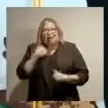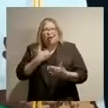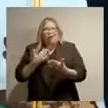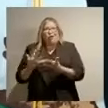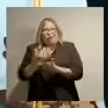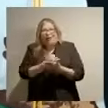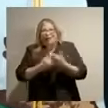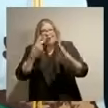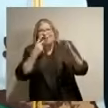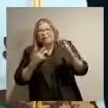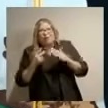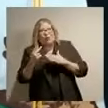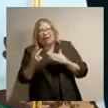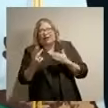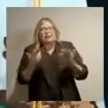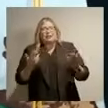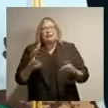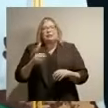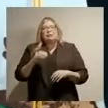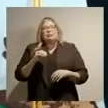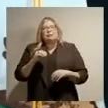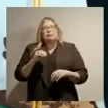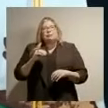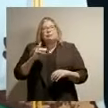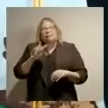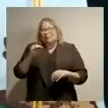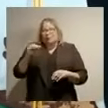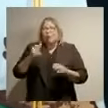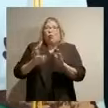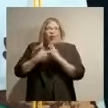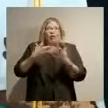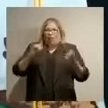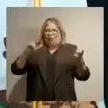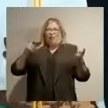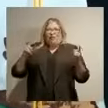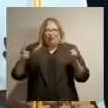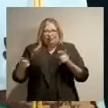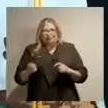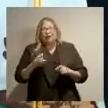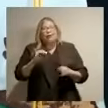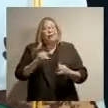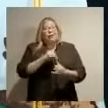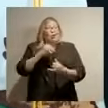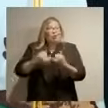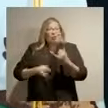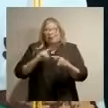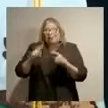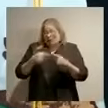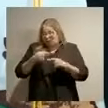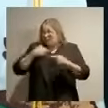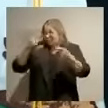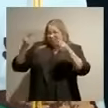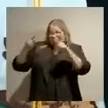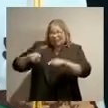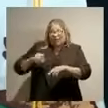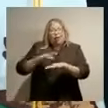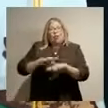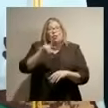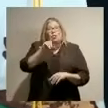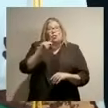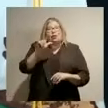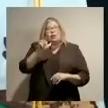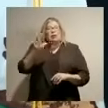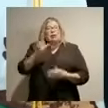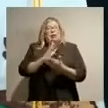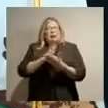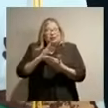governor mentioned, and the approach we took at May revision, and ultimately when we came to a deal on the 2023 Budget Act